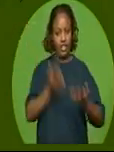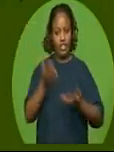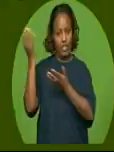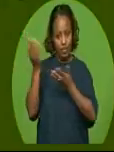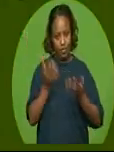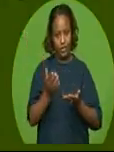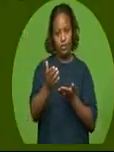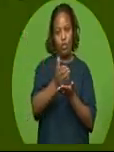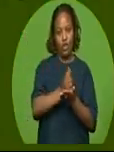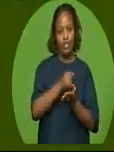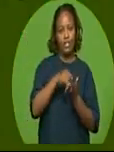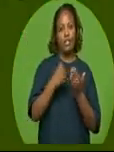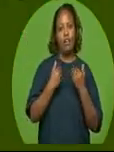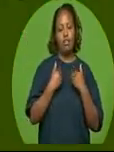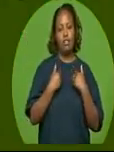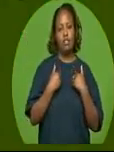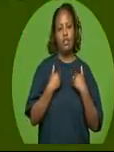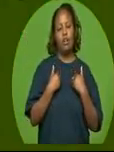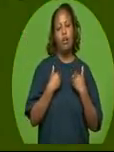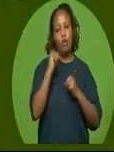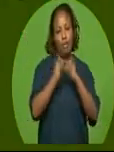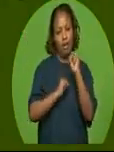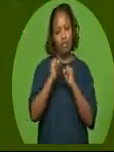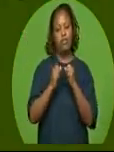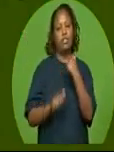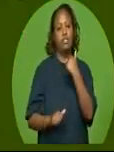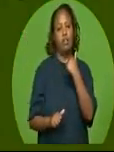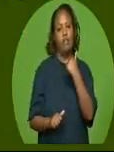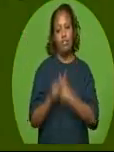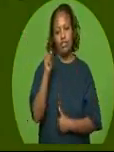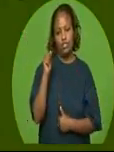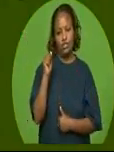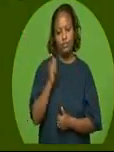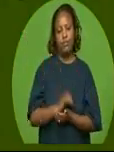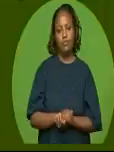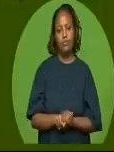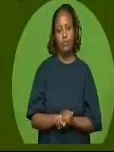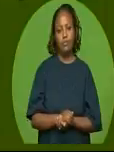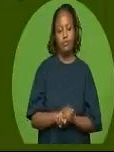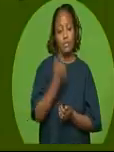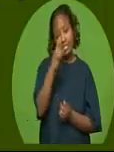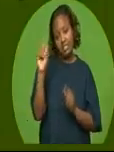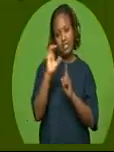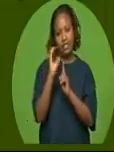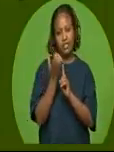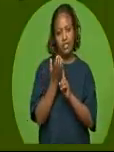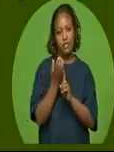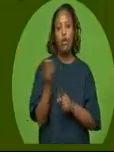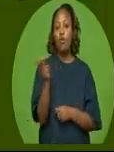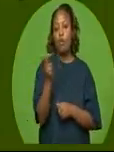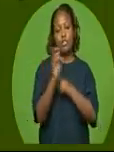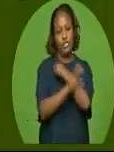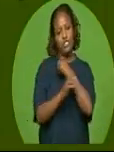and it imports a product it has comparative disadvantage. In such